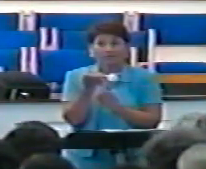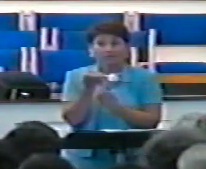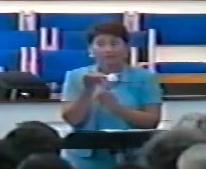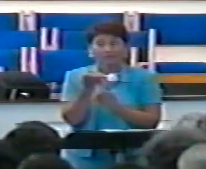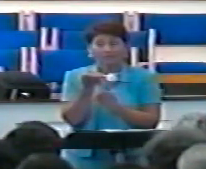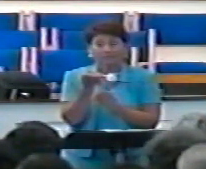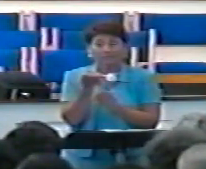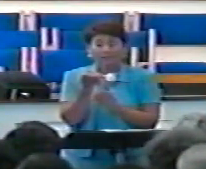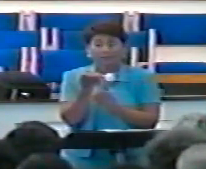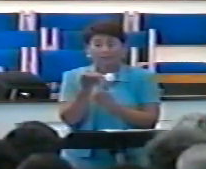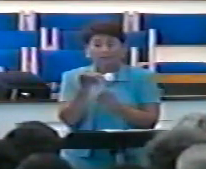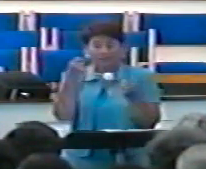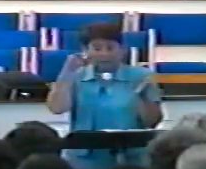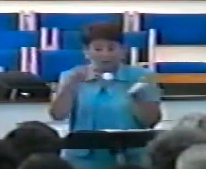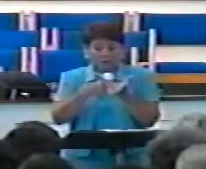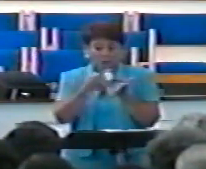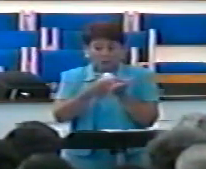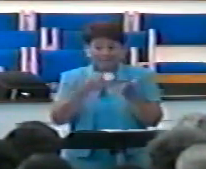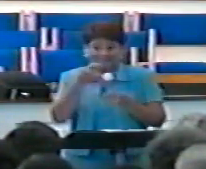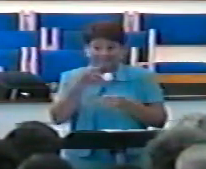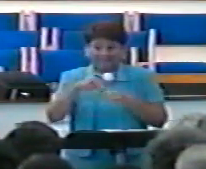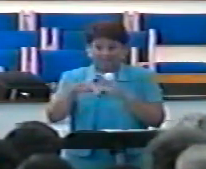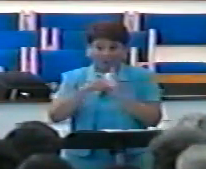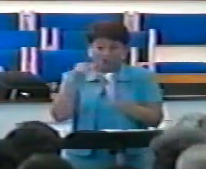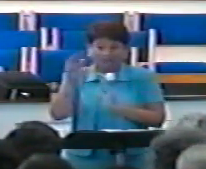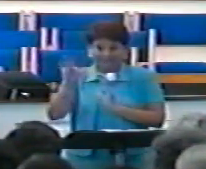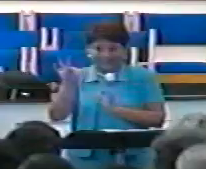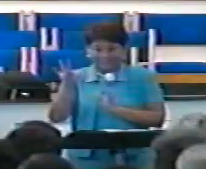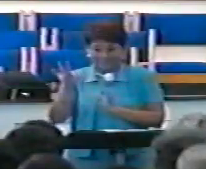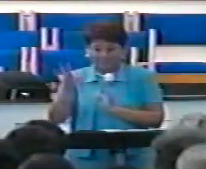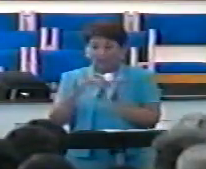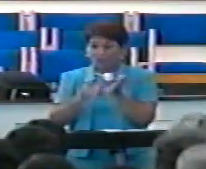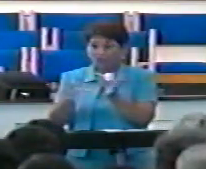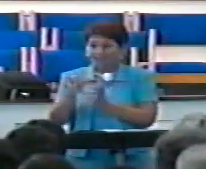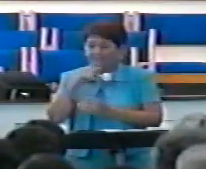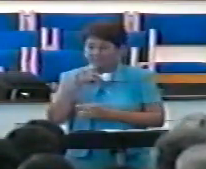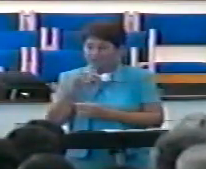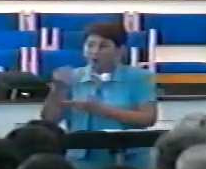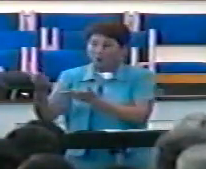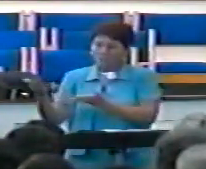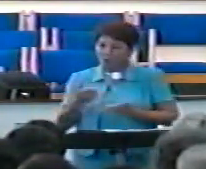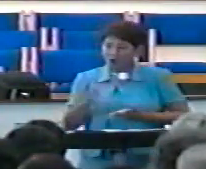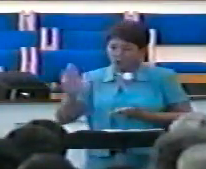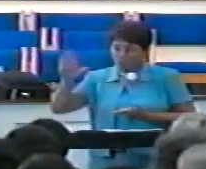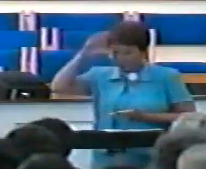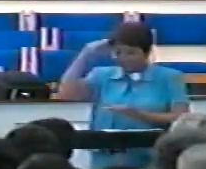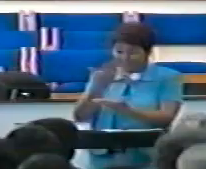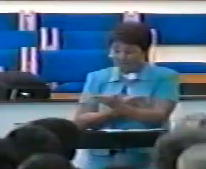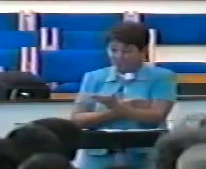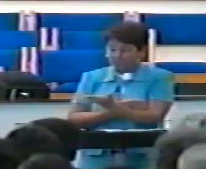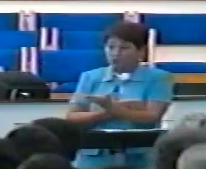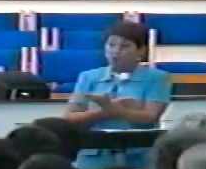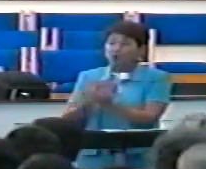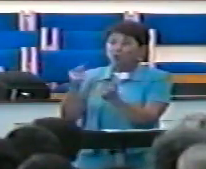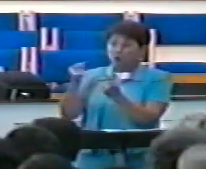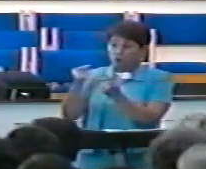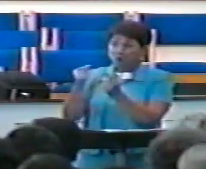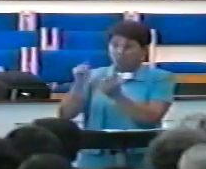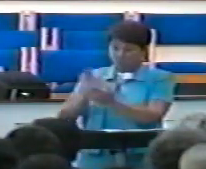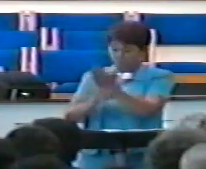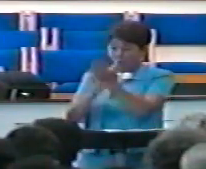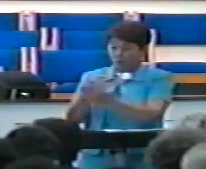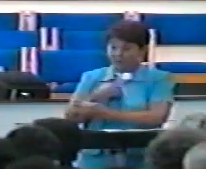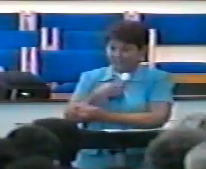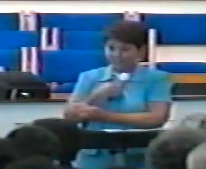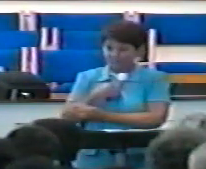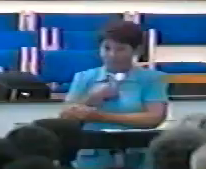faith. Notice what he said in verse 19. He said, bring him unto me. I love that, and I believe that's what the Lord